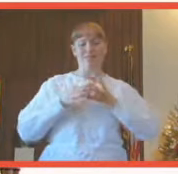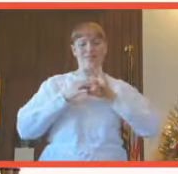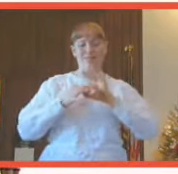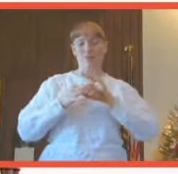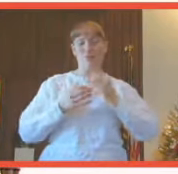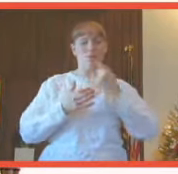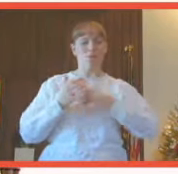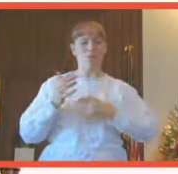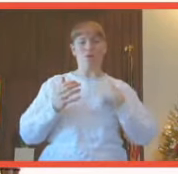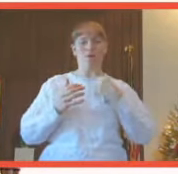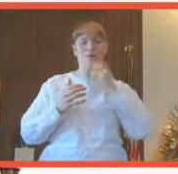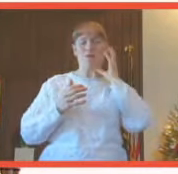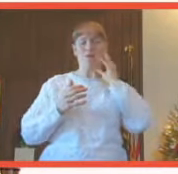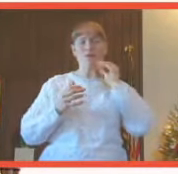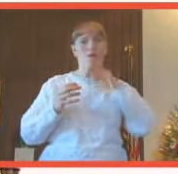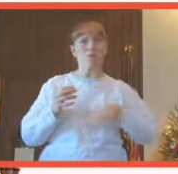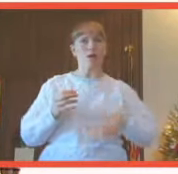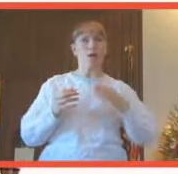ourselves.